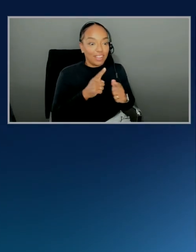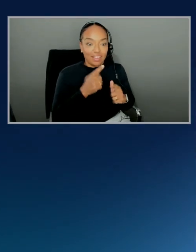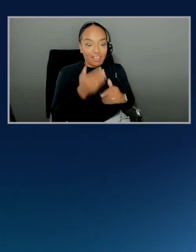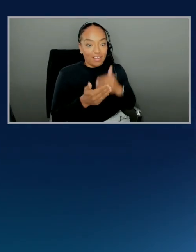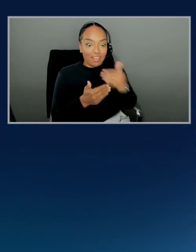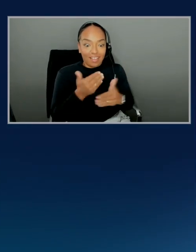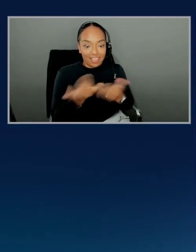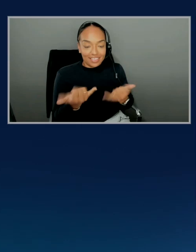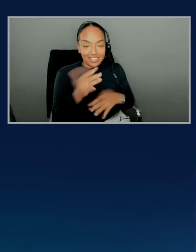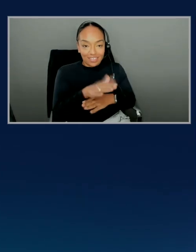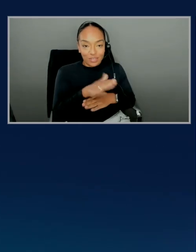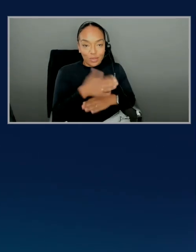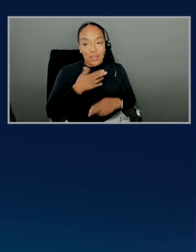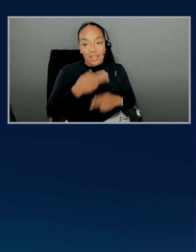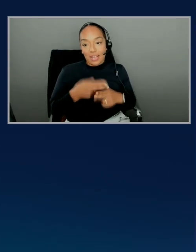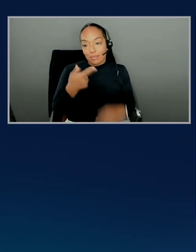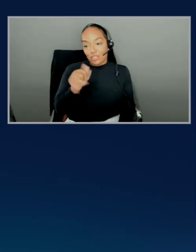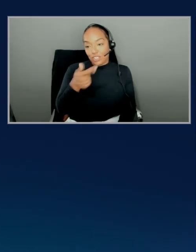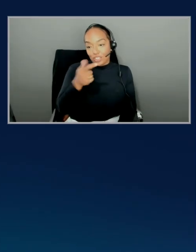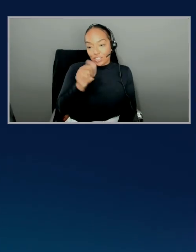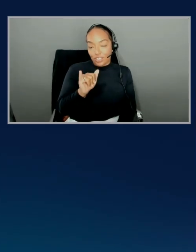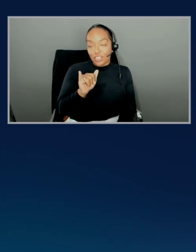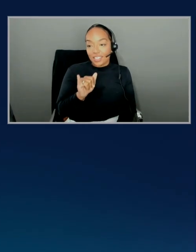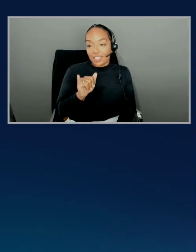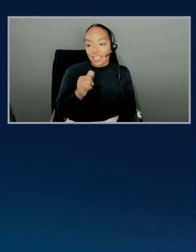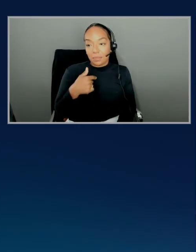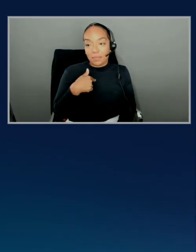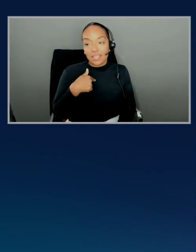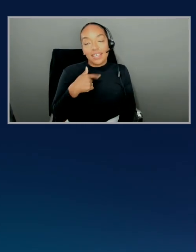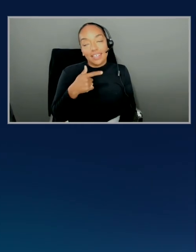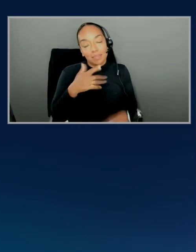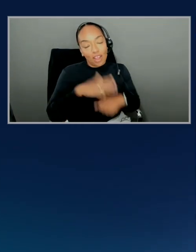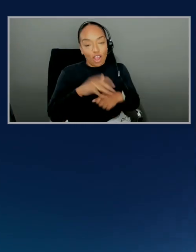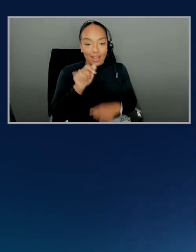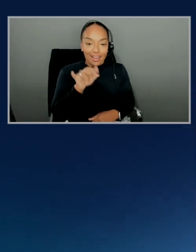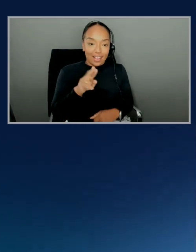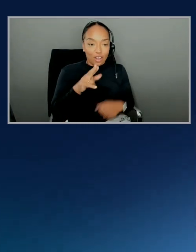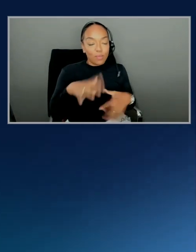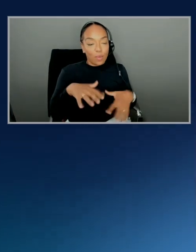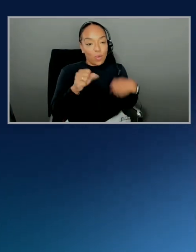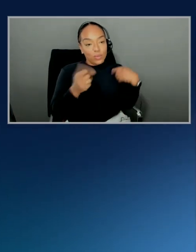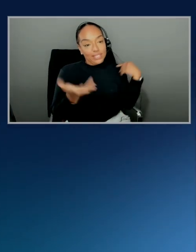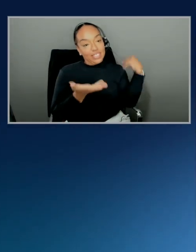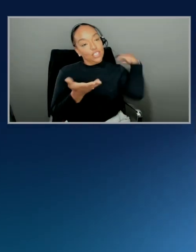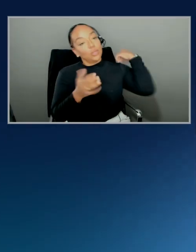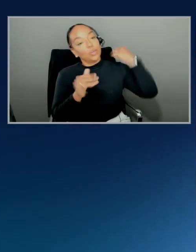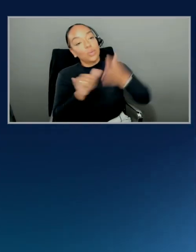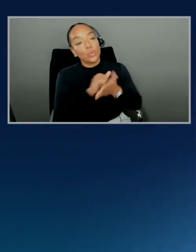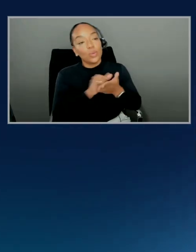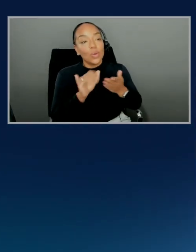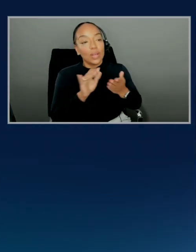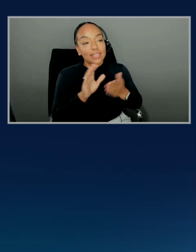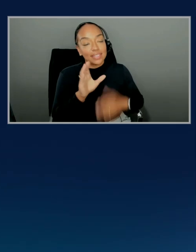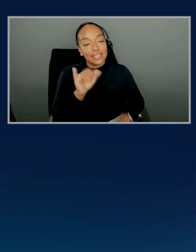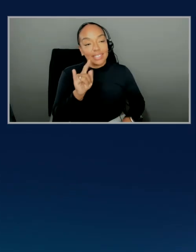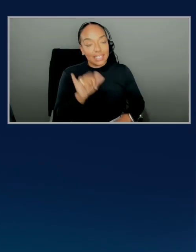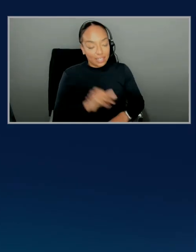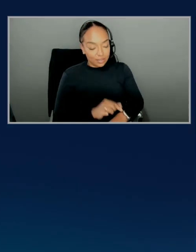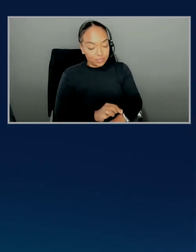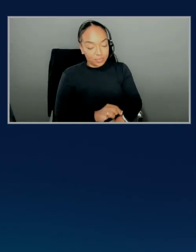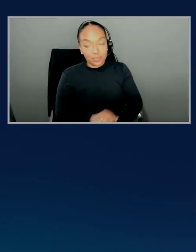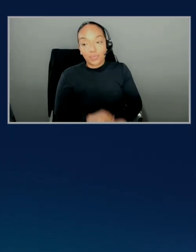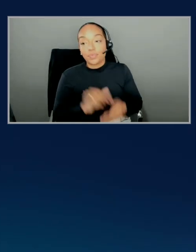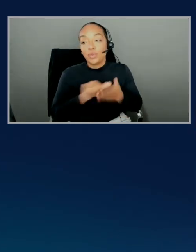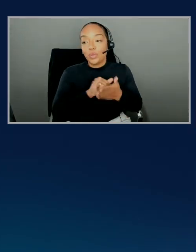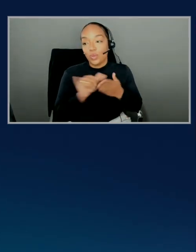Gigi Behringer. I'm one of your AWS On Air hosts here in New York City for the New York Summit with my dear